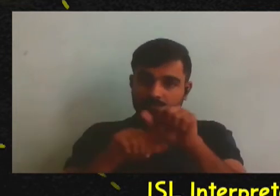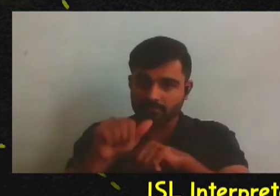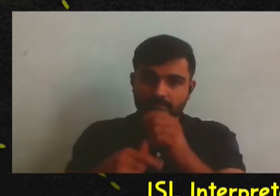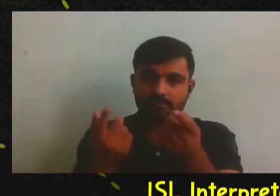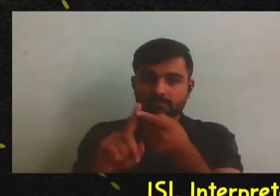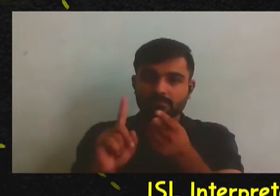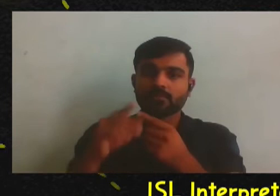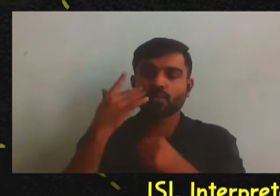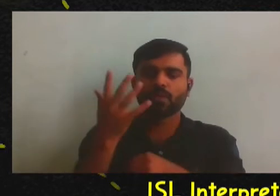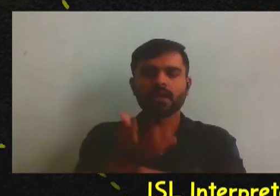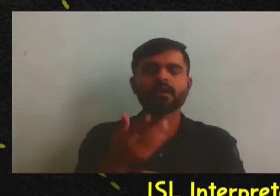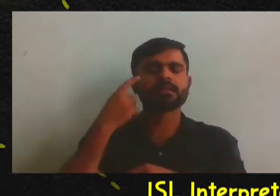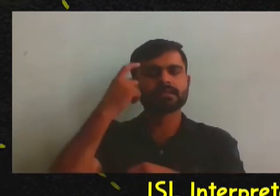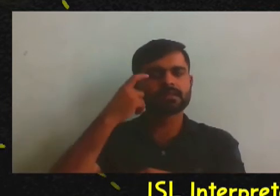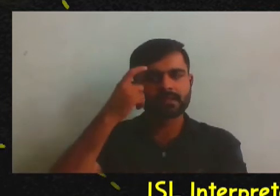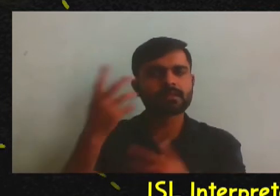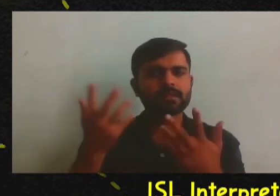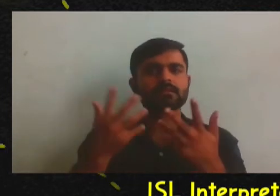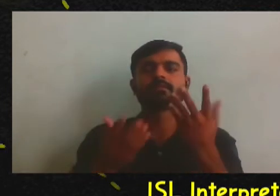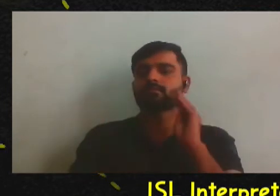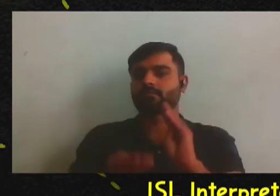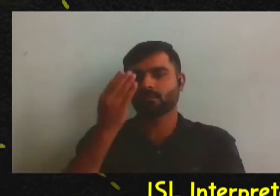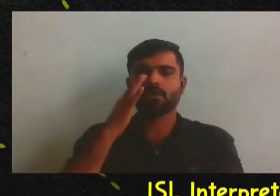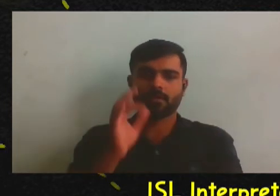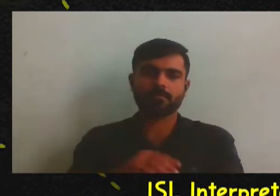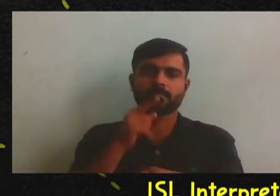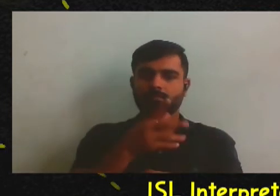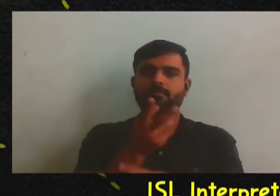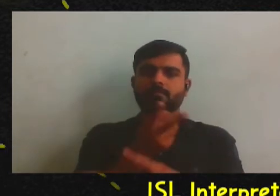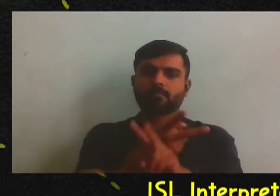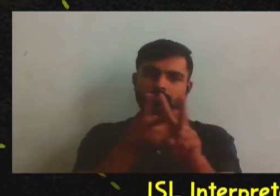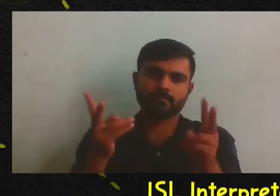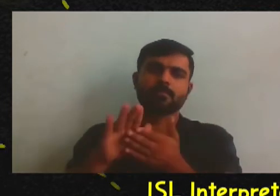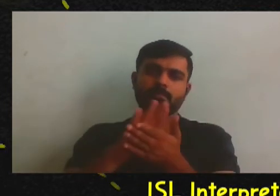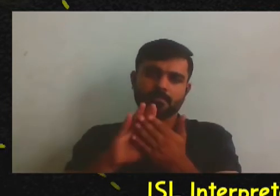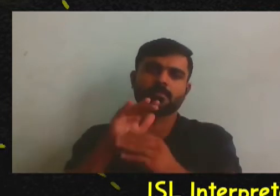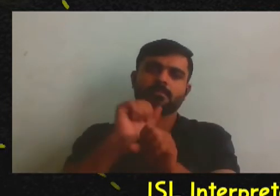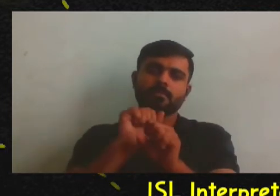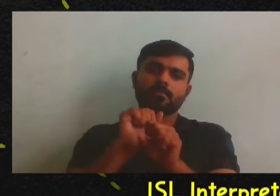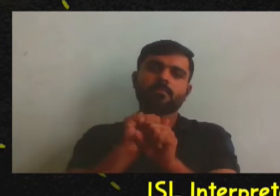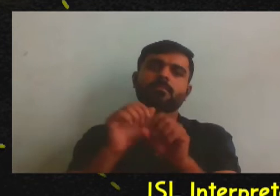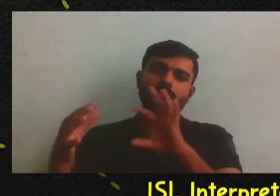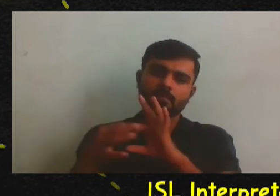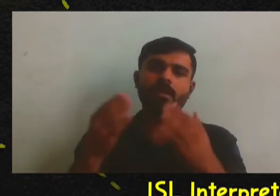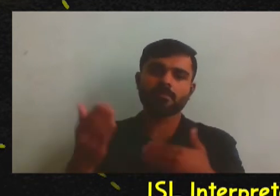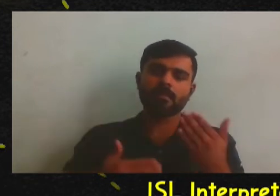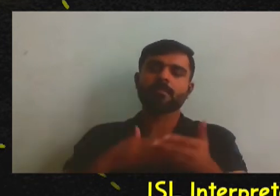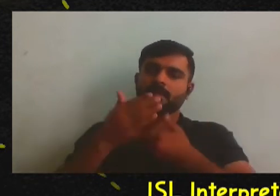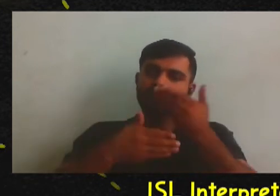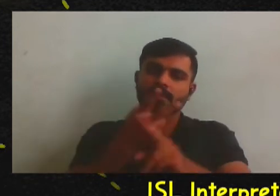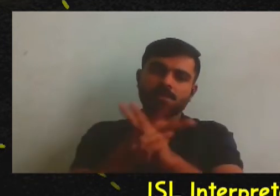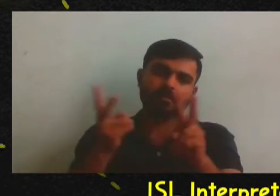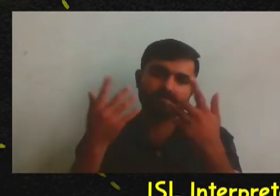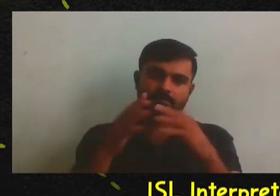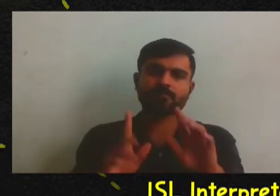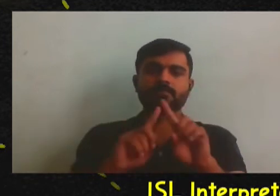and why you're thinking like that is more important. This is kind of the basis of cognitive behavior therapy in any case, right?